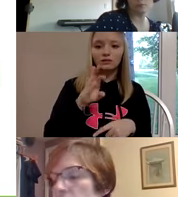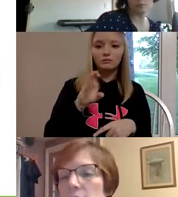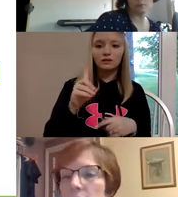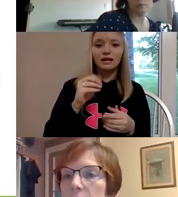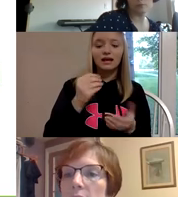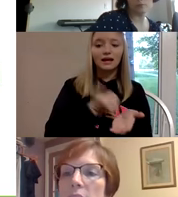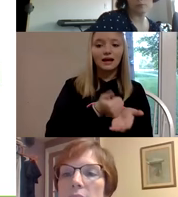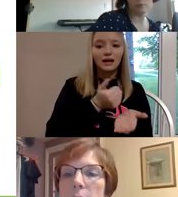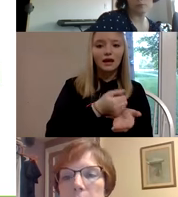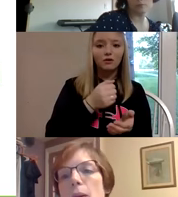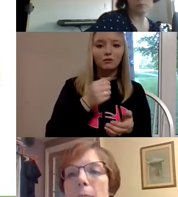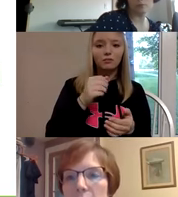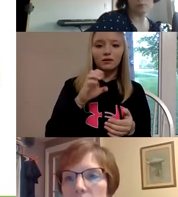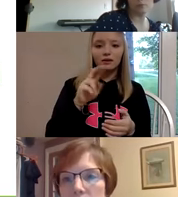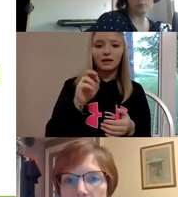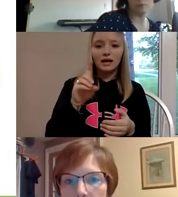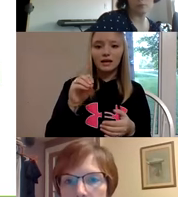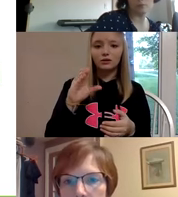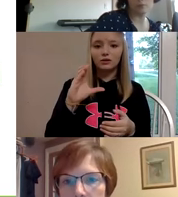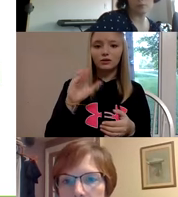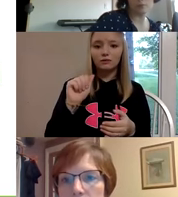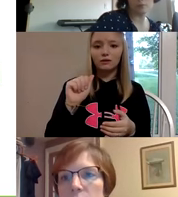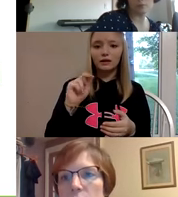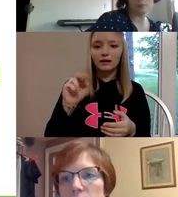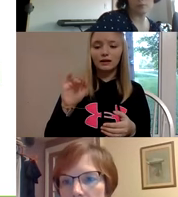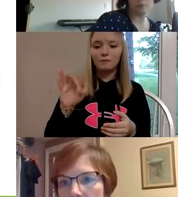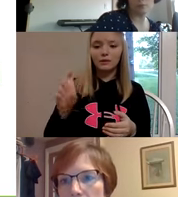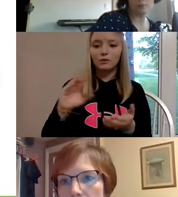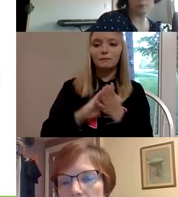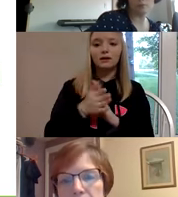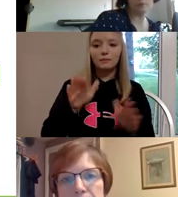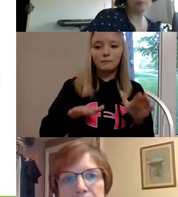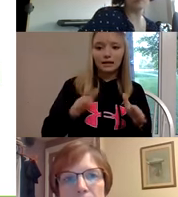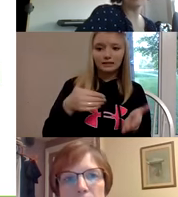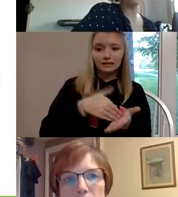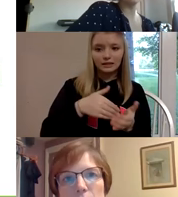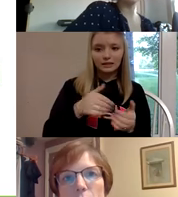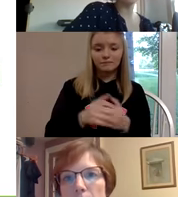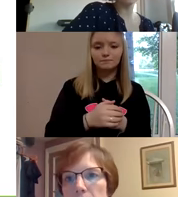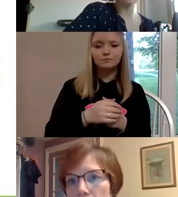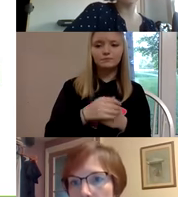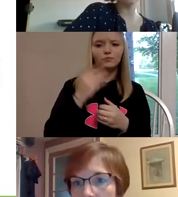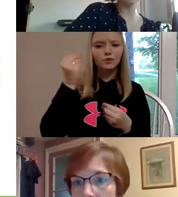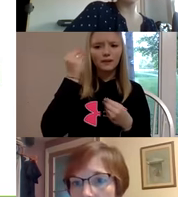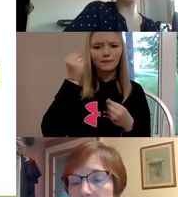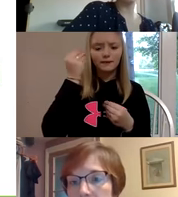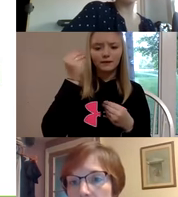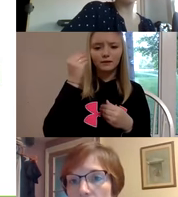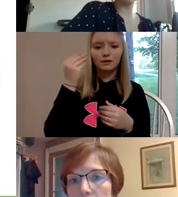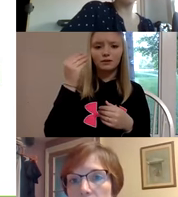system effectively become balanced in the body again. So if you think about it, you know, up until